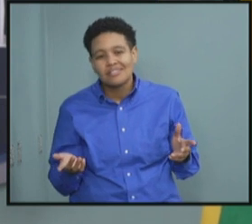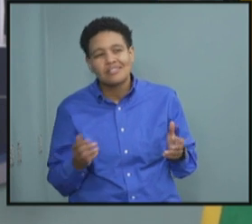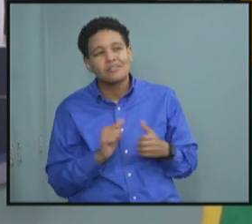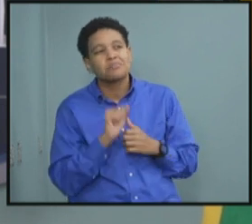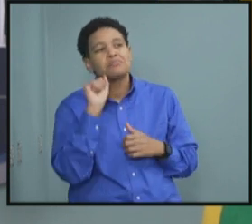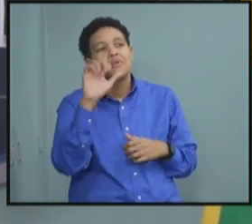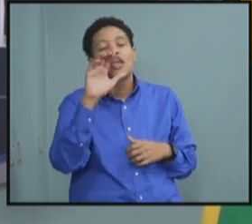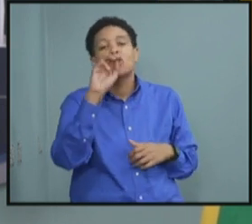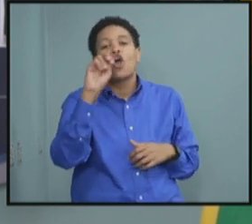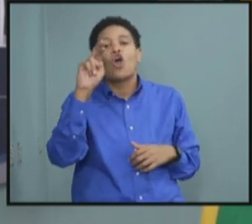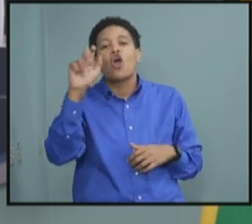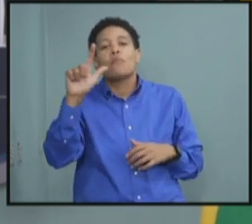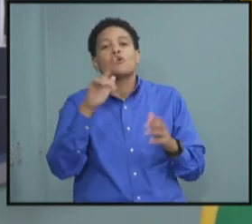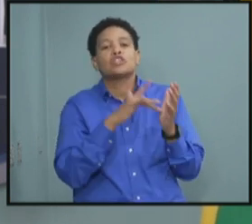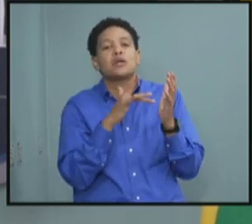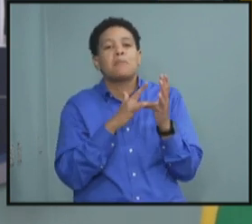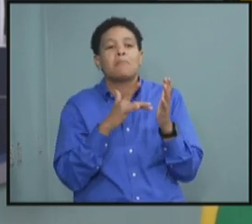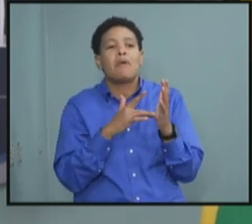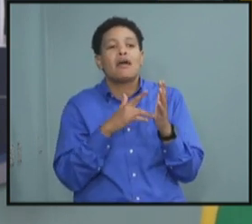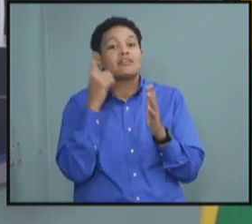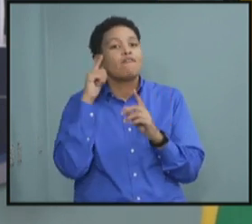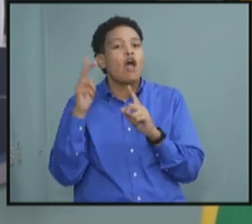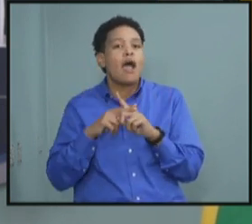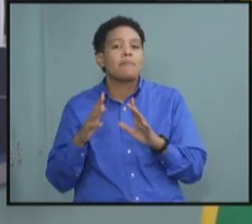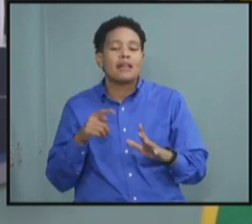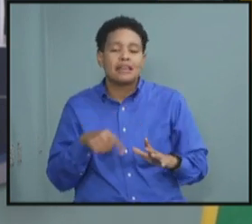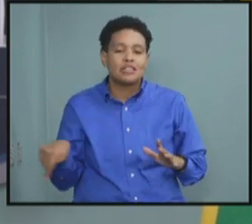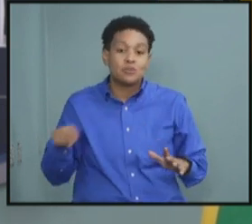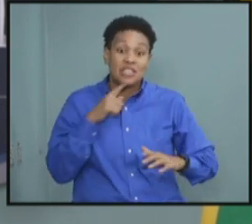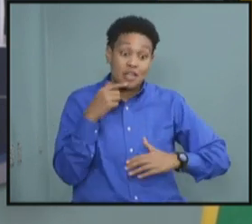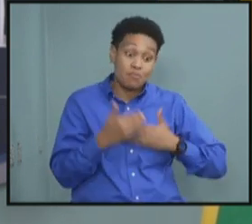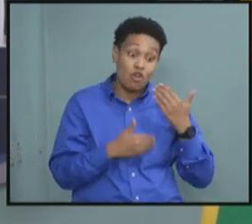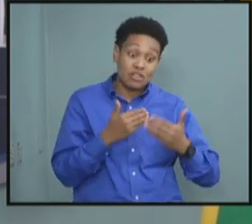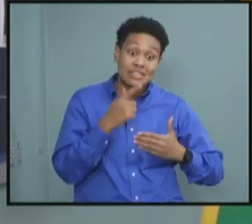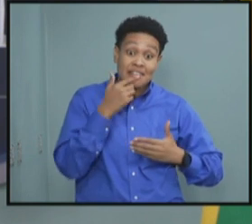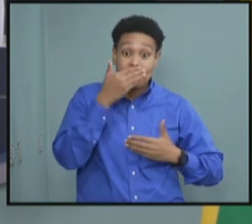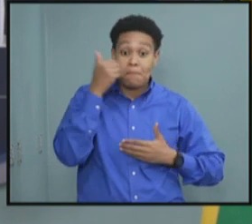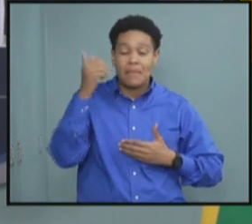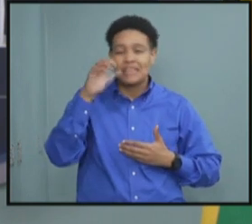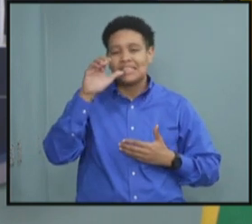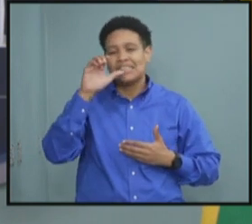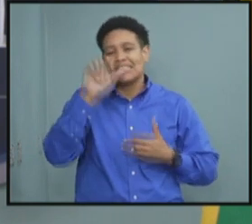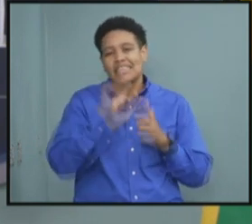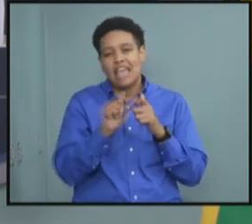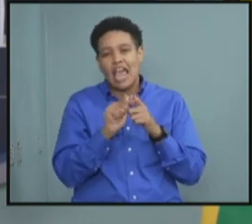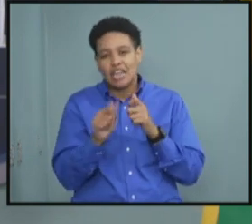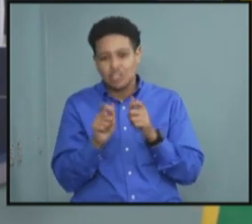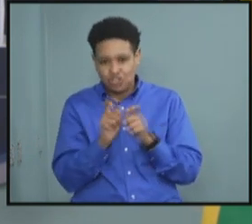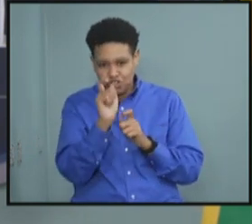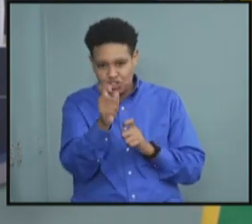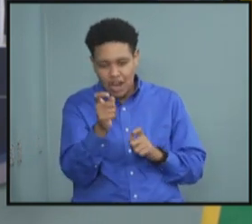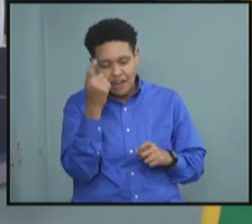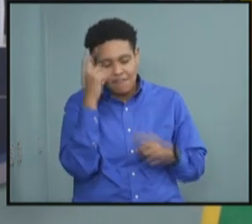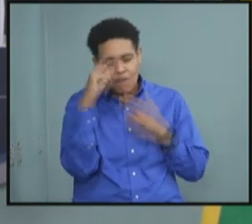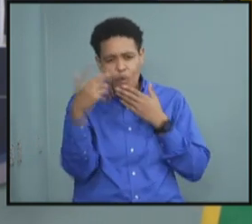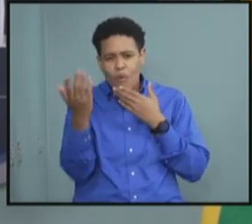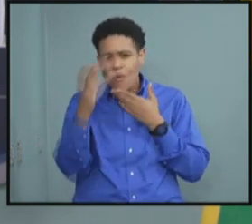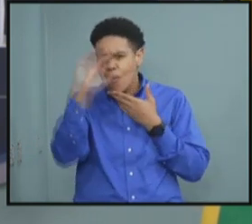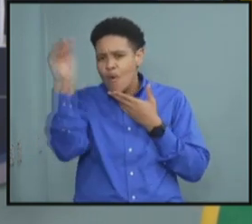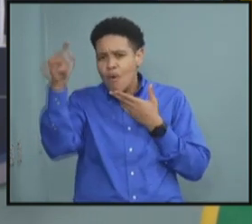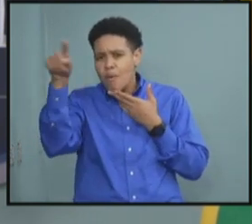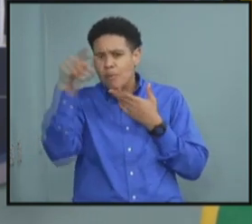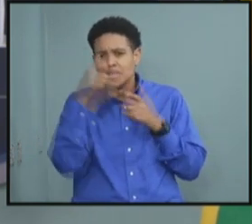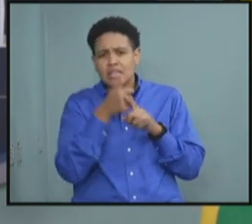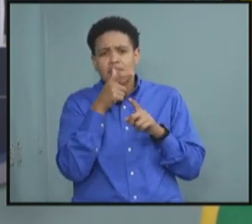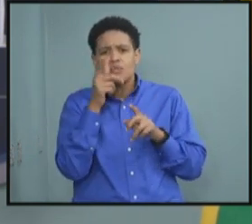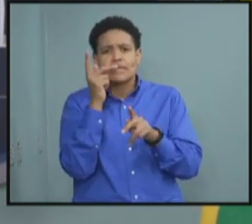commercial banks on behalf of applicants this week. The processing of the best cash grants for the companies who